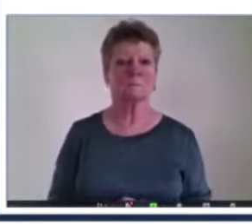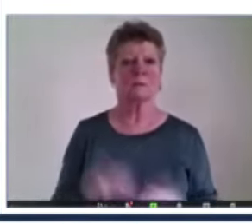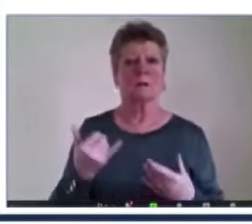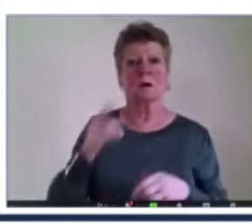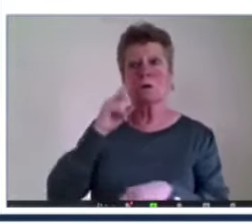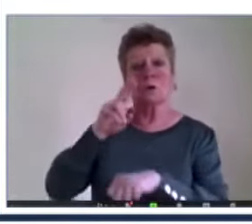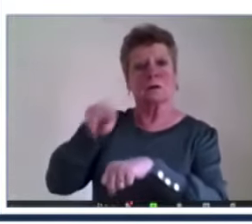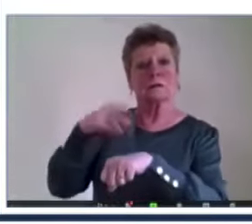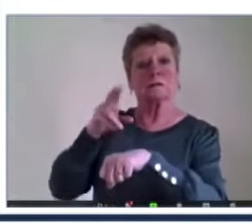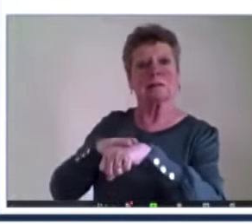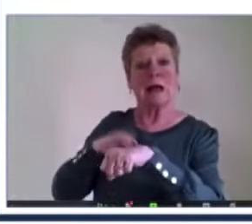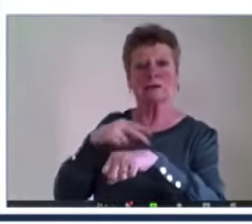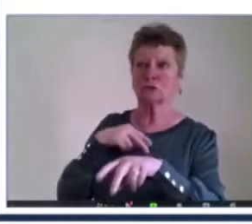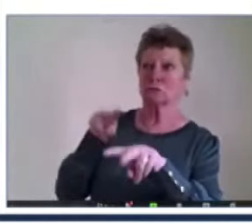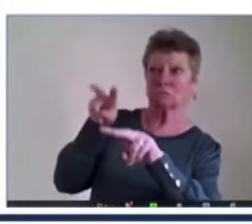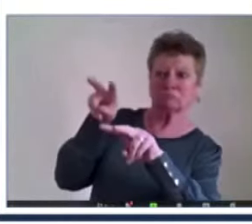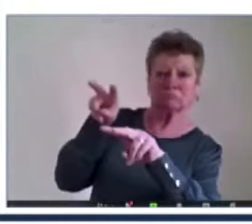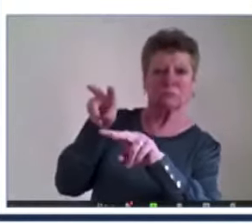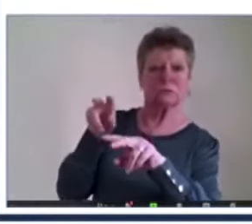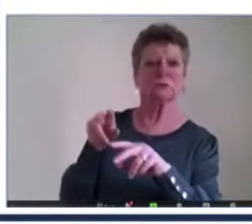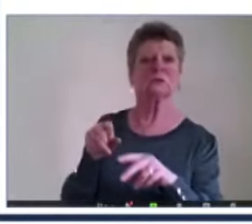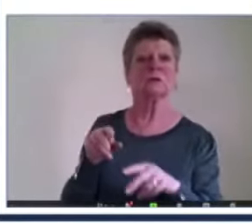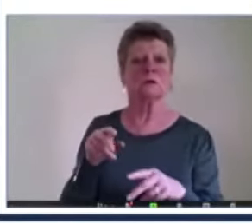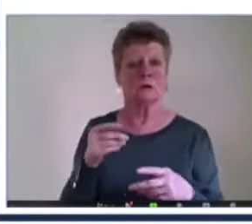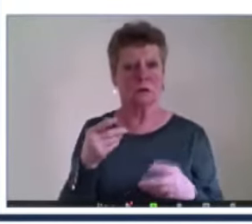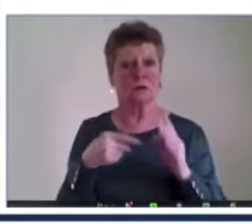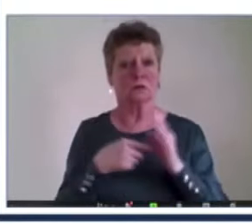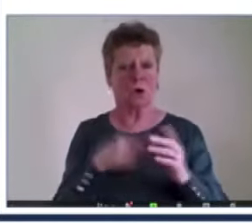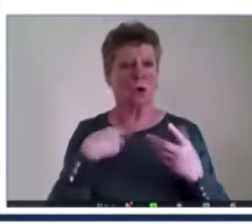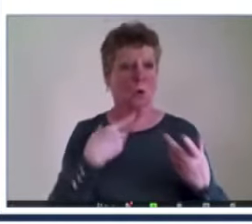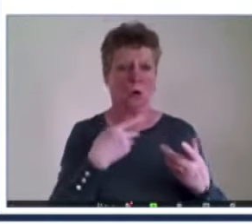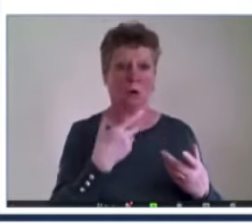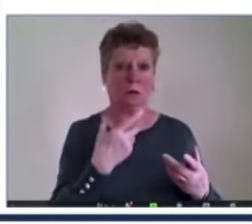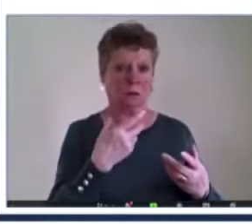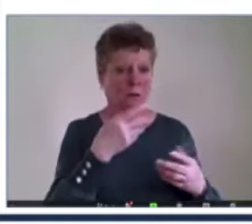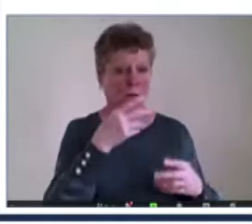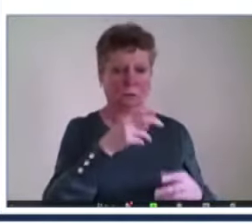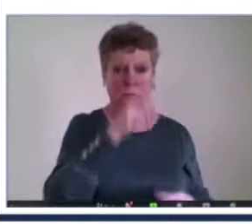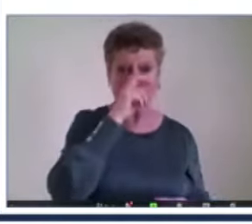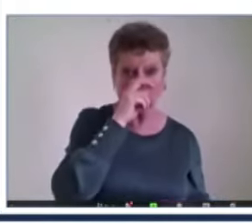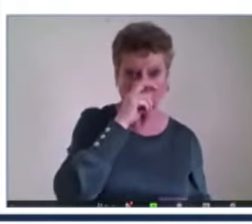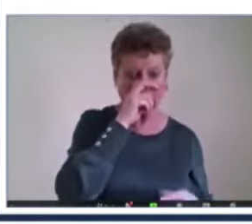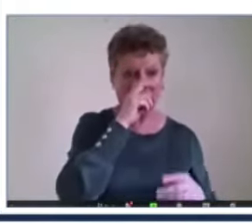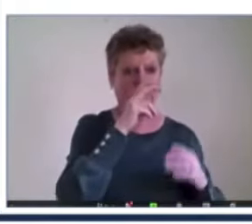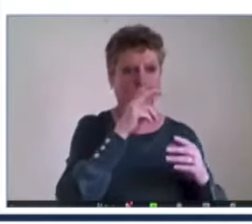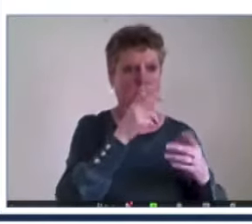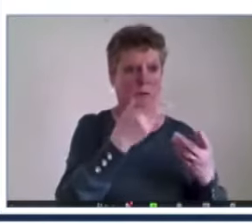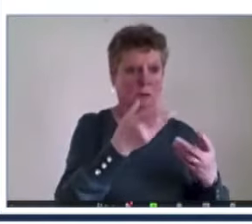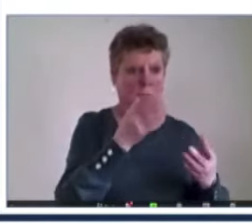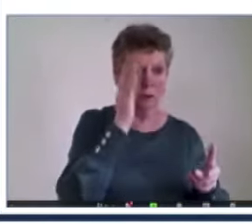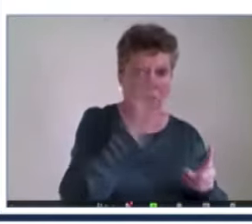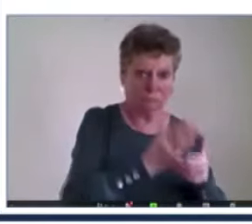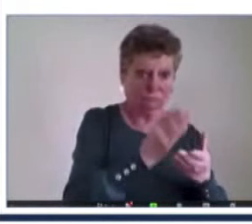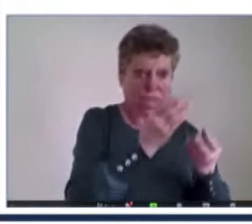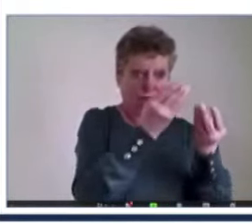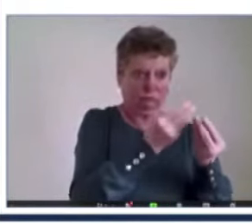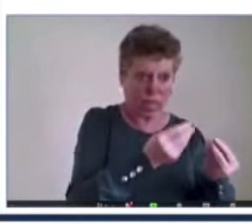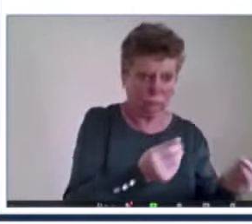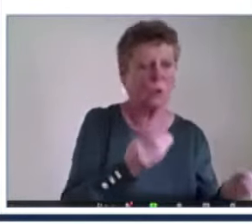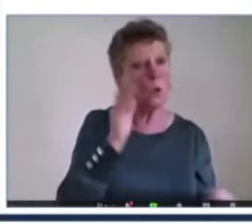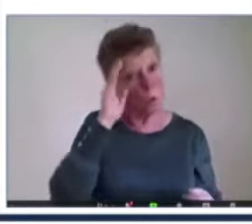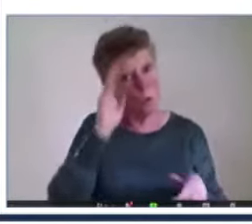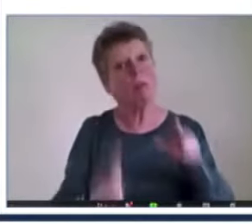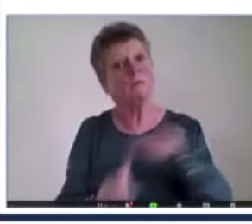was about a month ago, clearly showed that as you open up public health, lift public health restrictions, you will see more cases, and there's